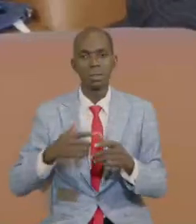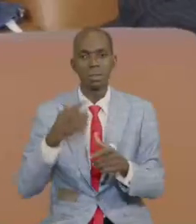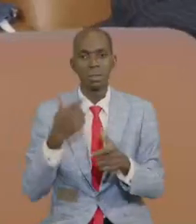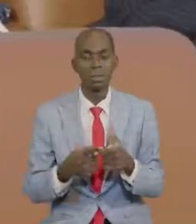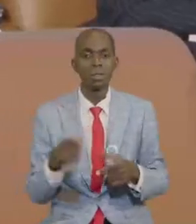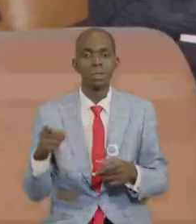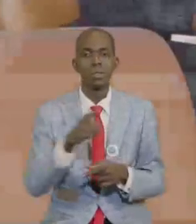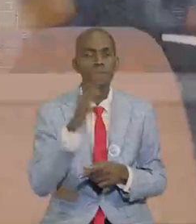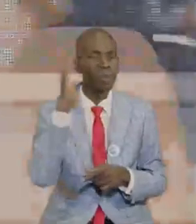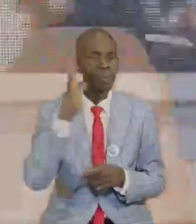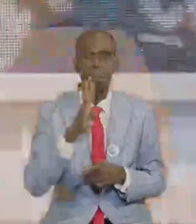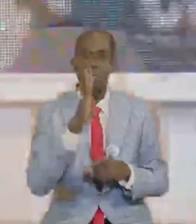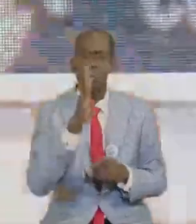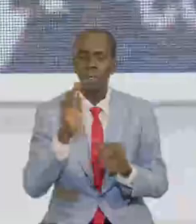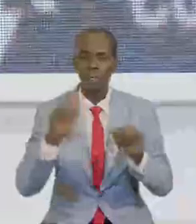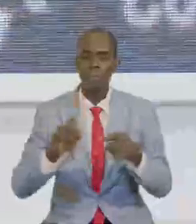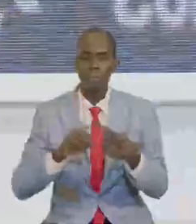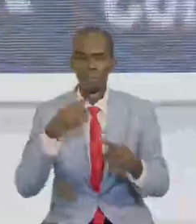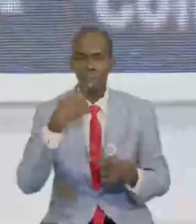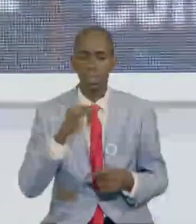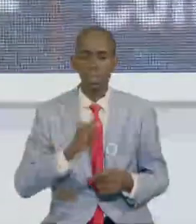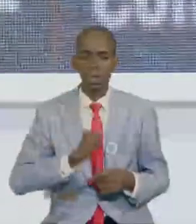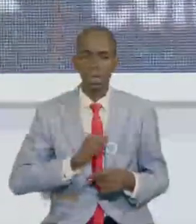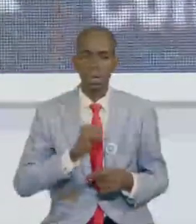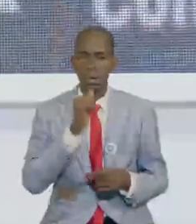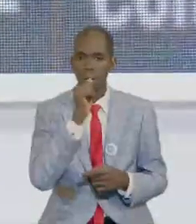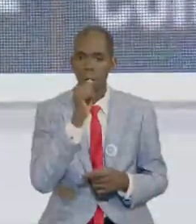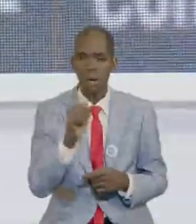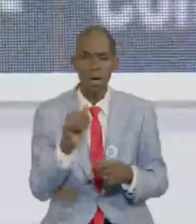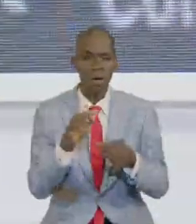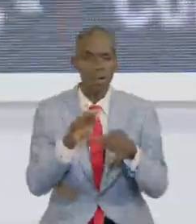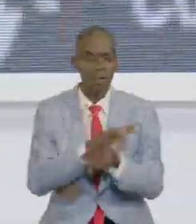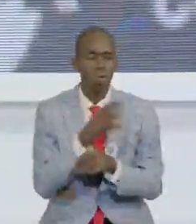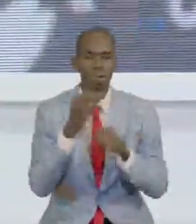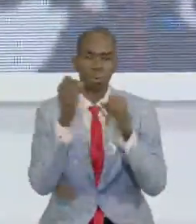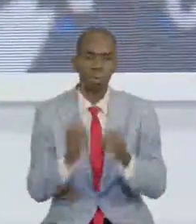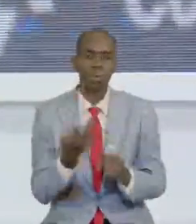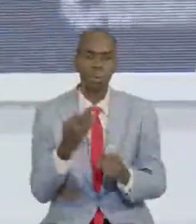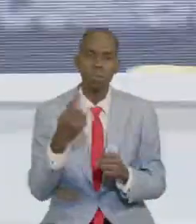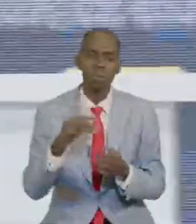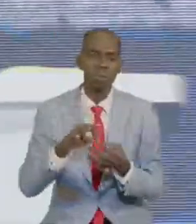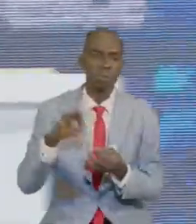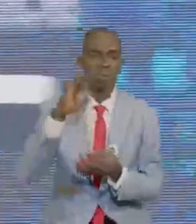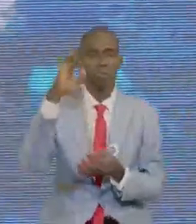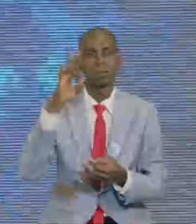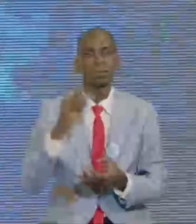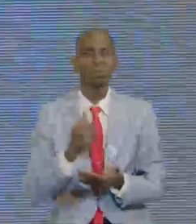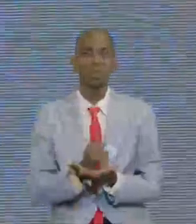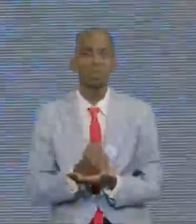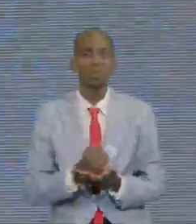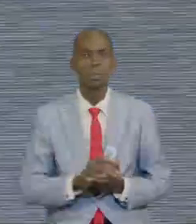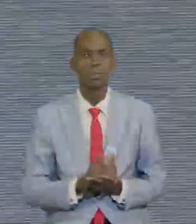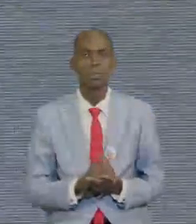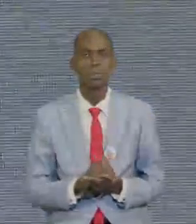be able to say, I am full of the power of the Spirit. Alors tu pourras dire, je suis